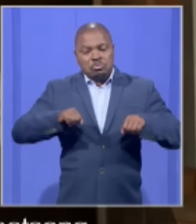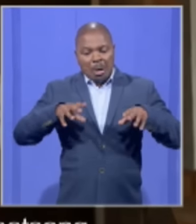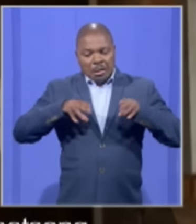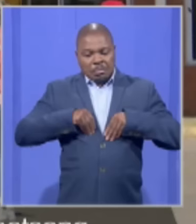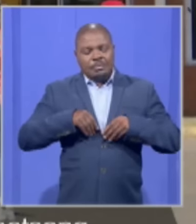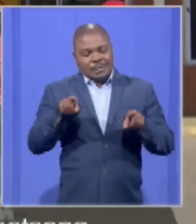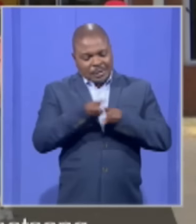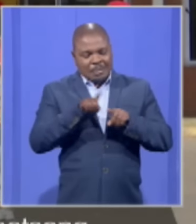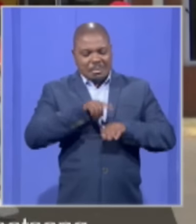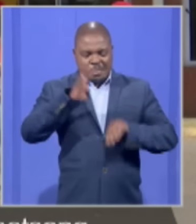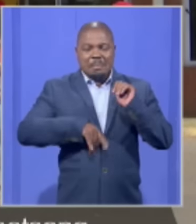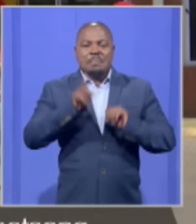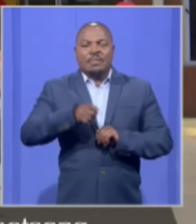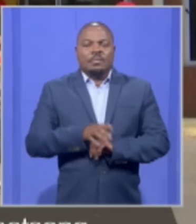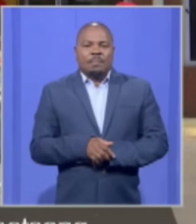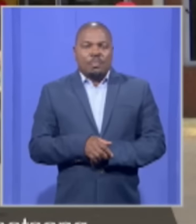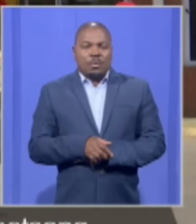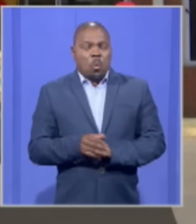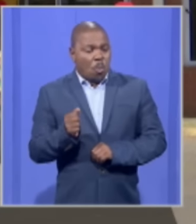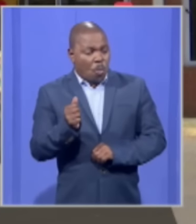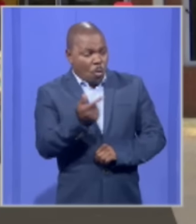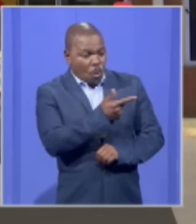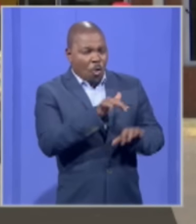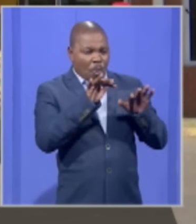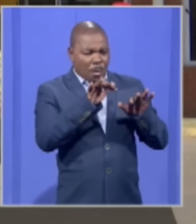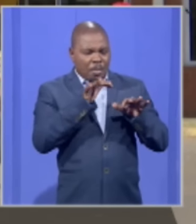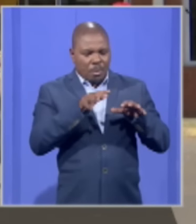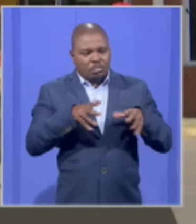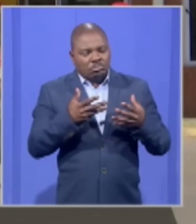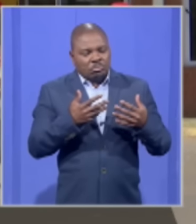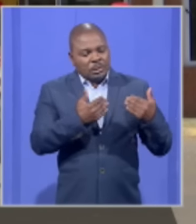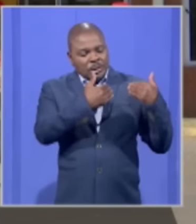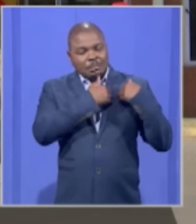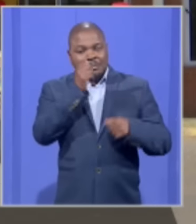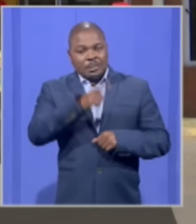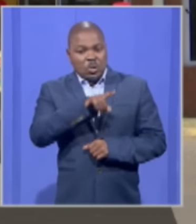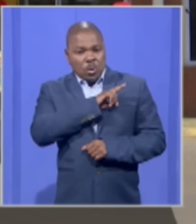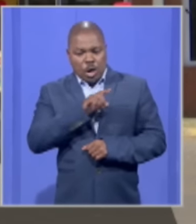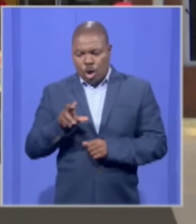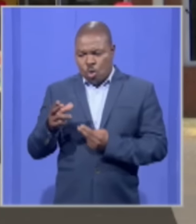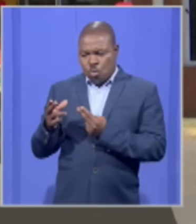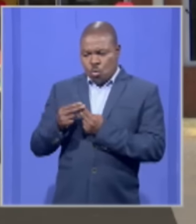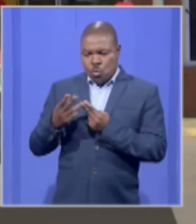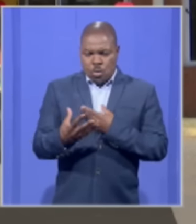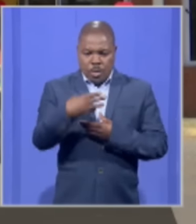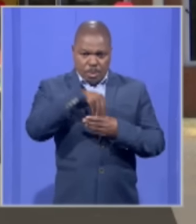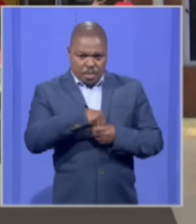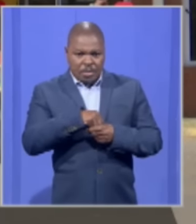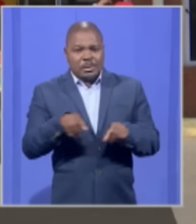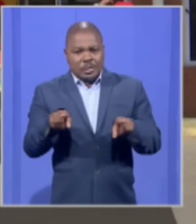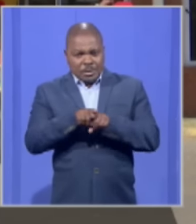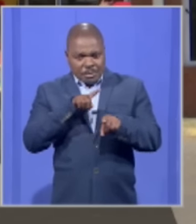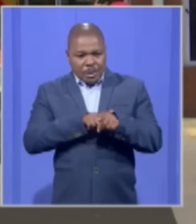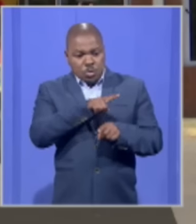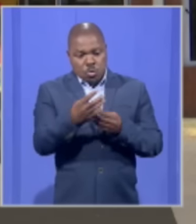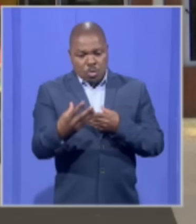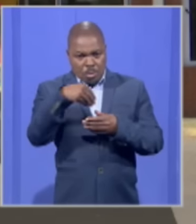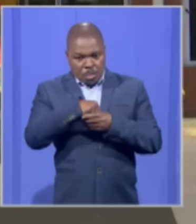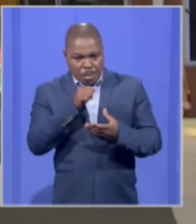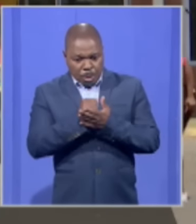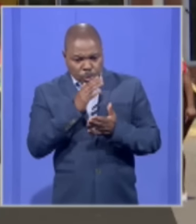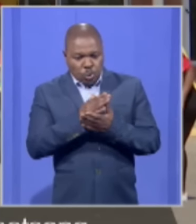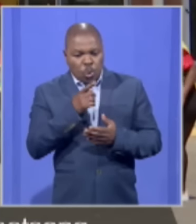tlhapela. Every person must account his duties, because if you become a member of a union, you become a member so that you become your